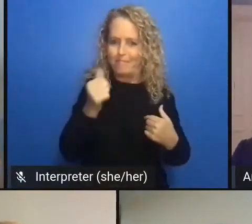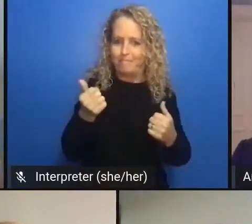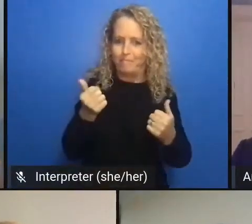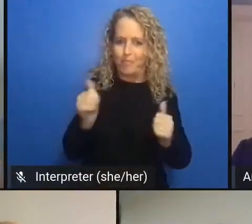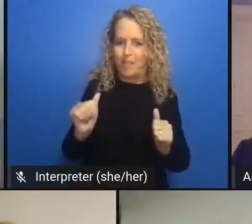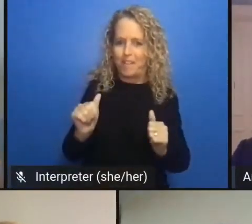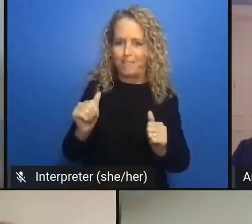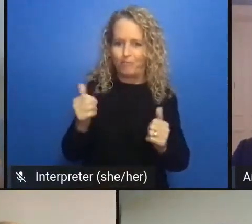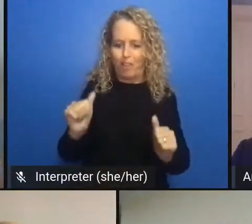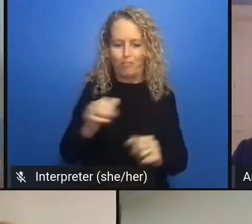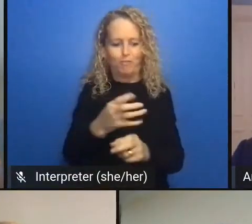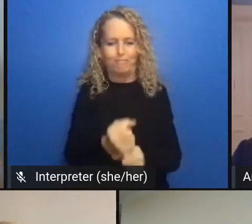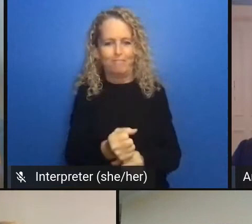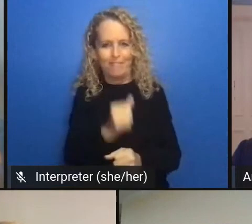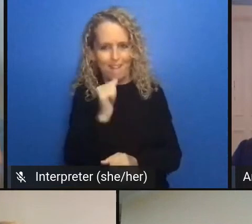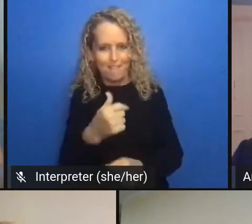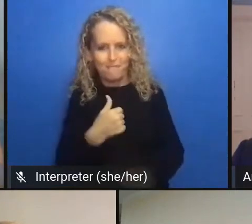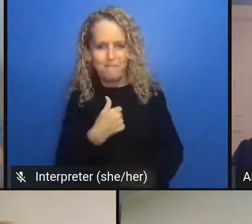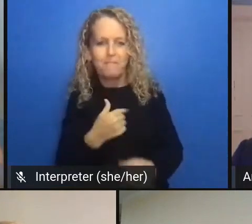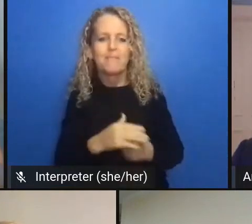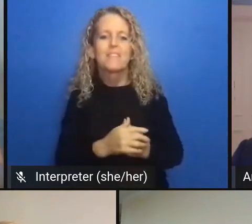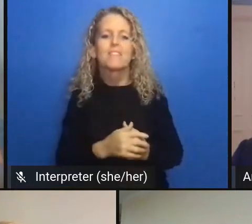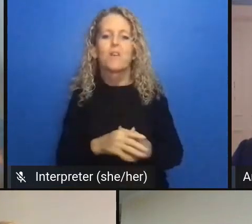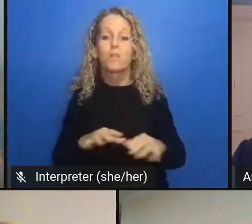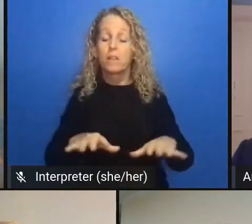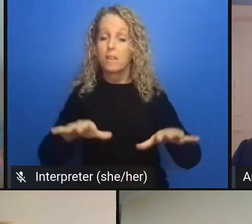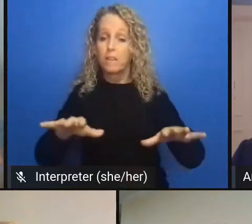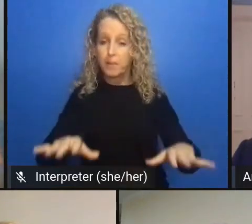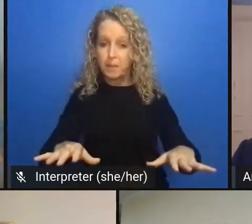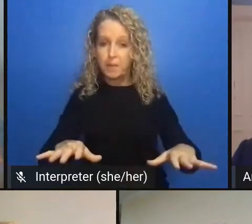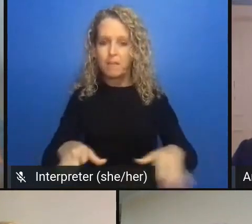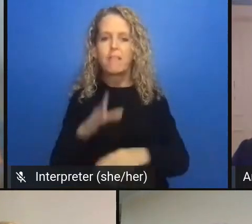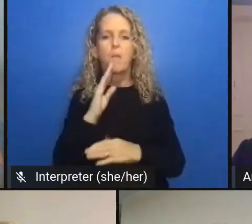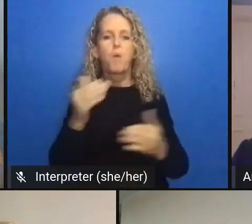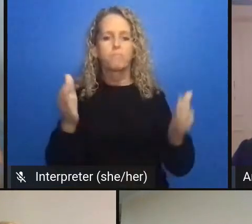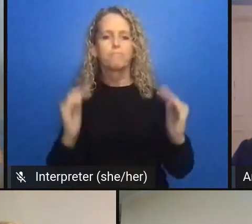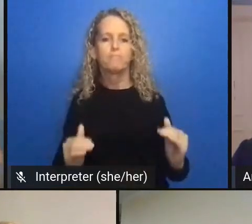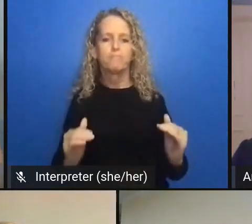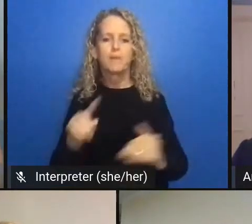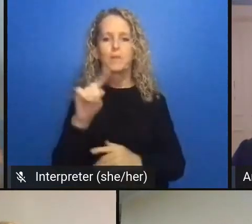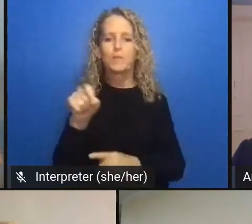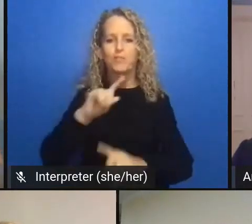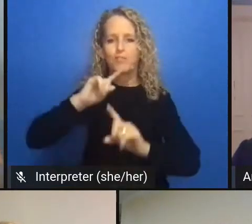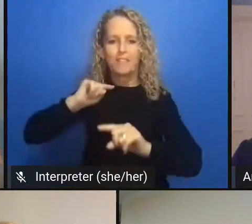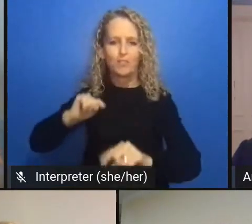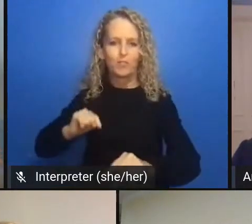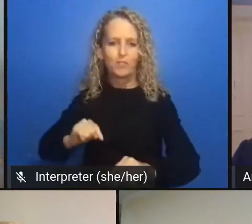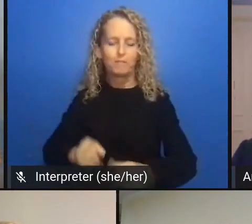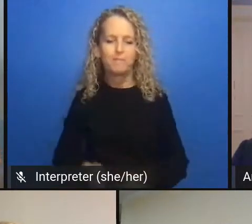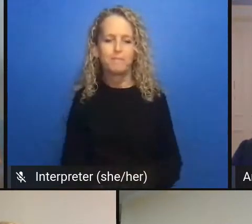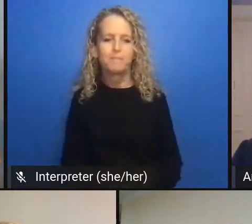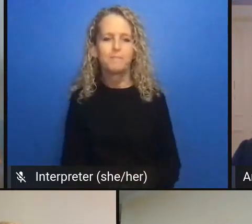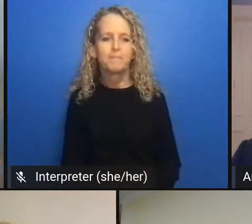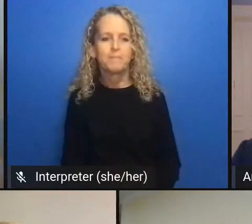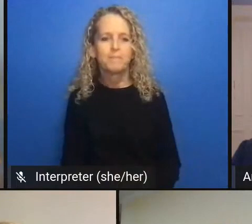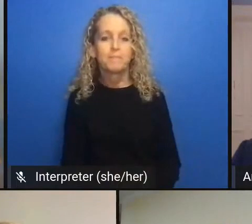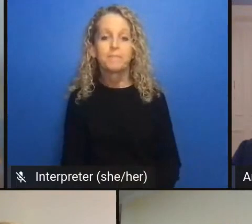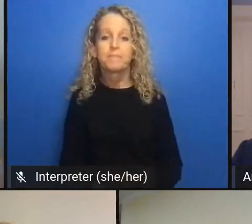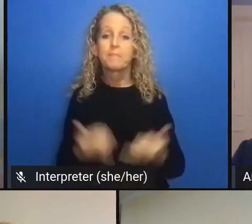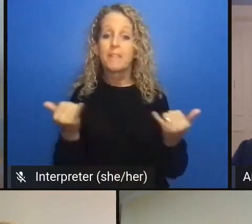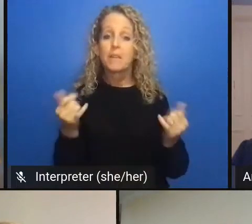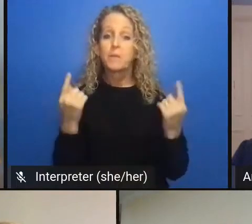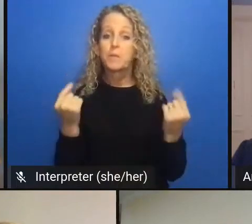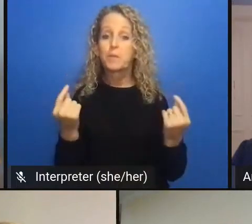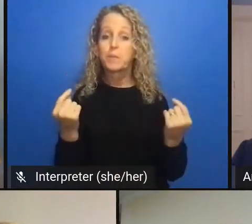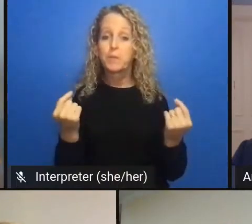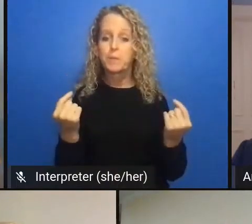moment, and then I'm going to open questions up a little bit. So I think what we'd really like to do is hear more from the panelists on some of the